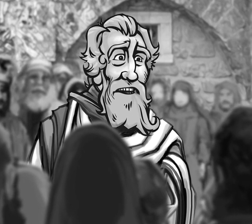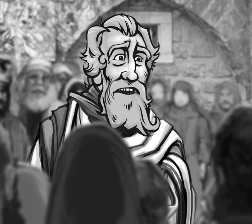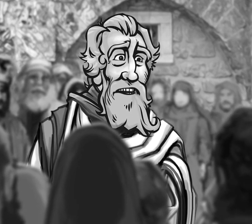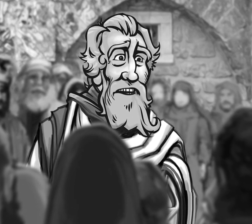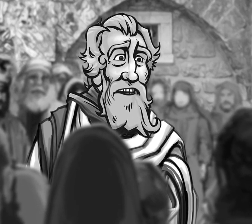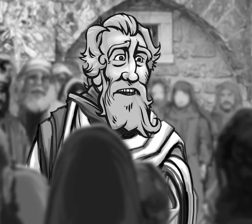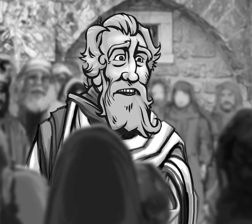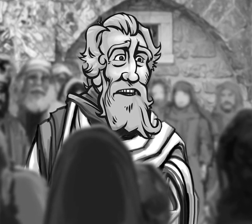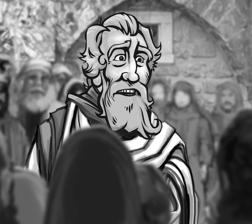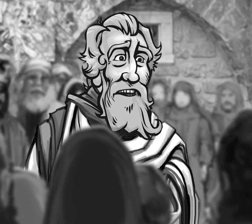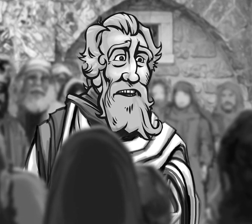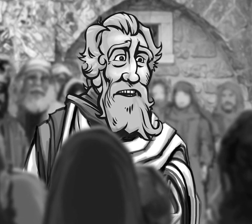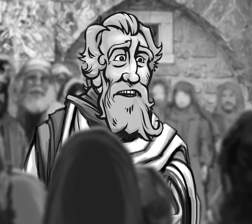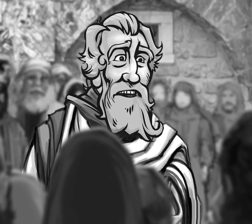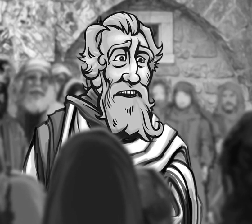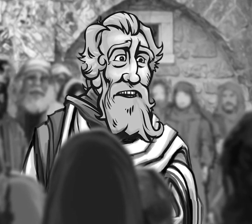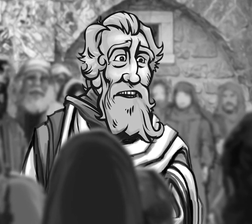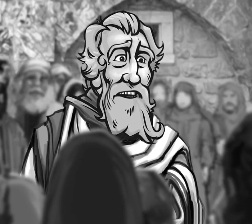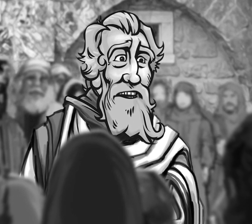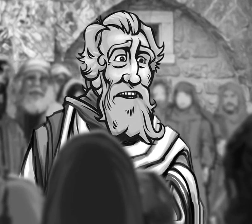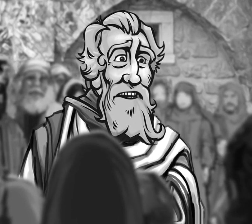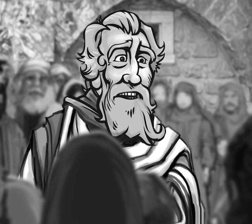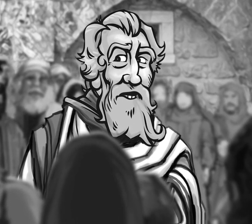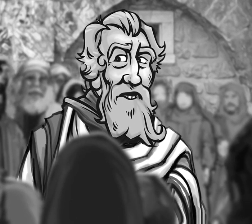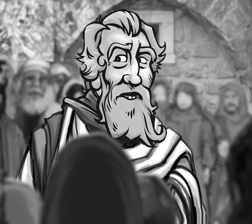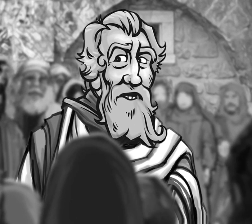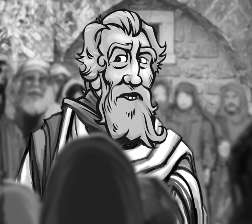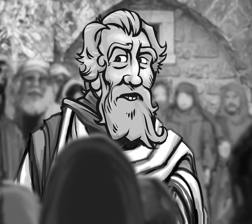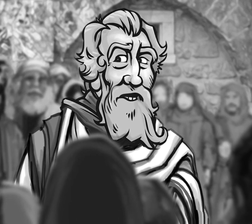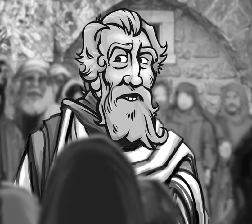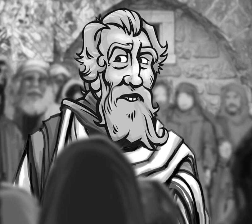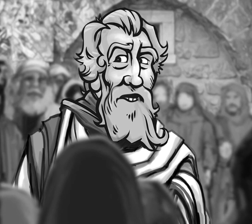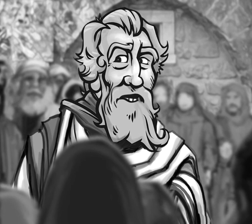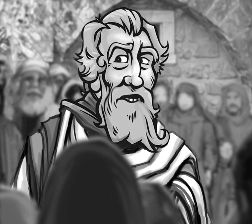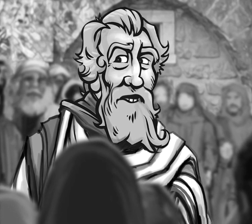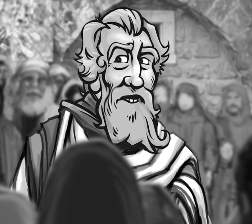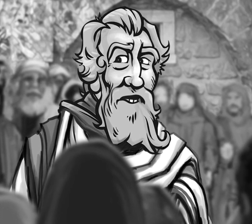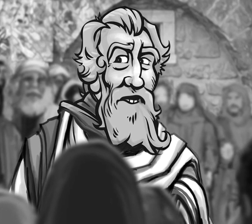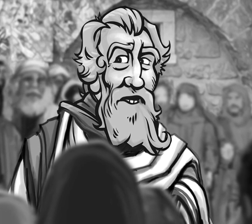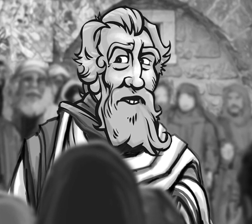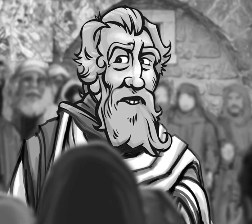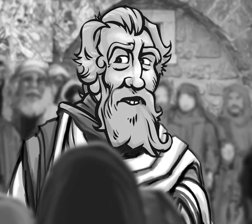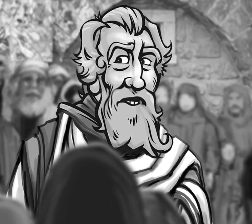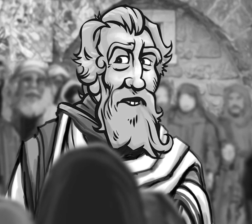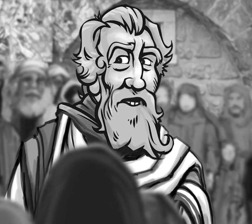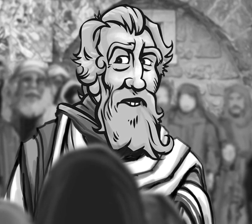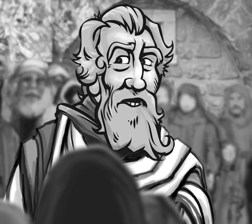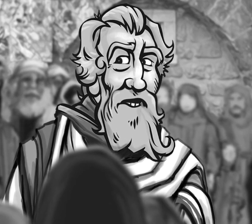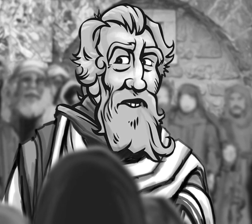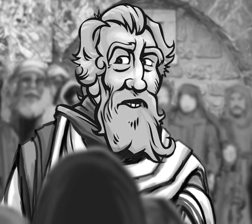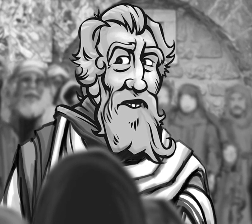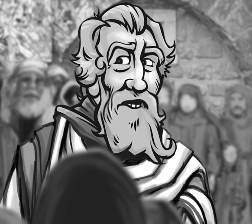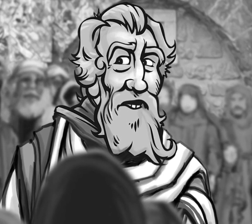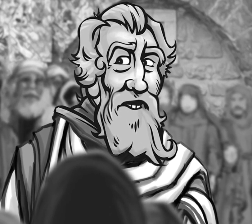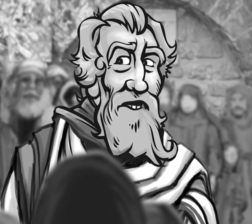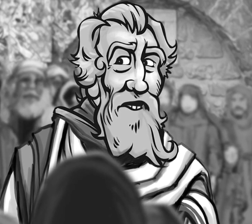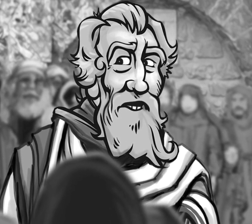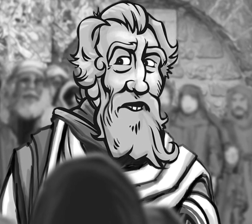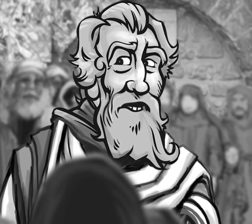did miracles, wonders, and signs among you through Jesus. Long ago, God planned that Jesus would be handed